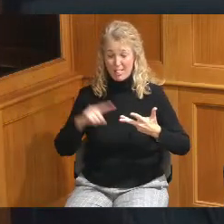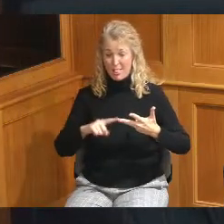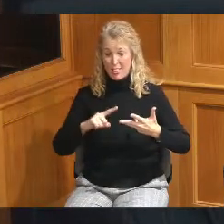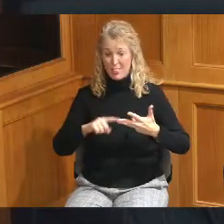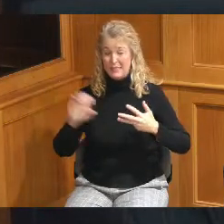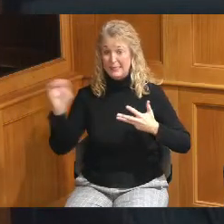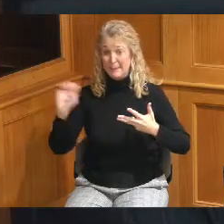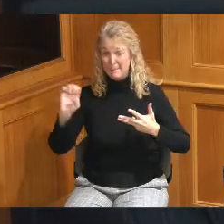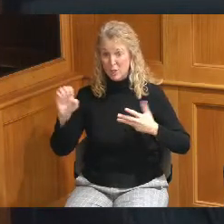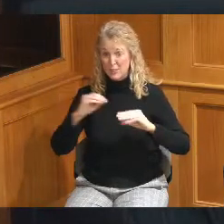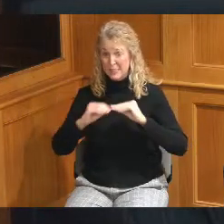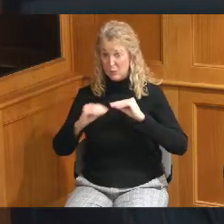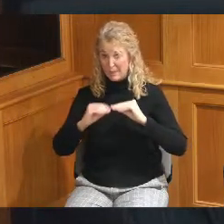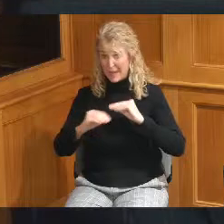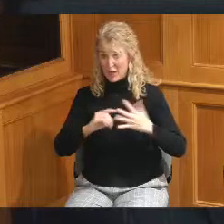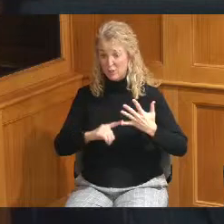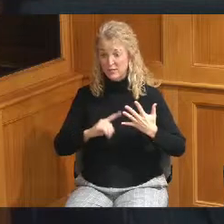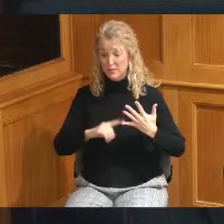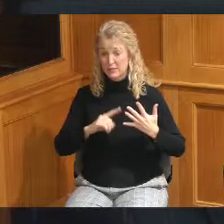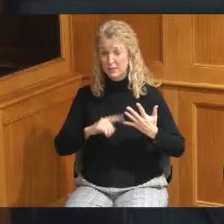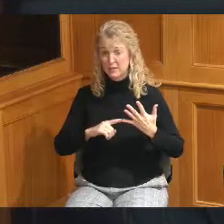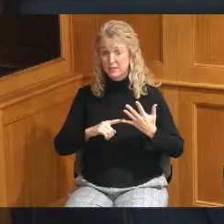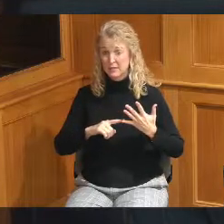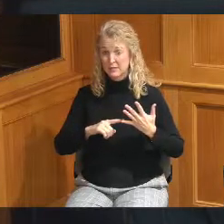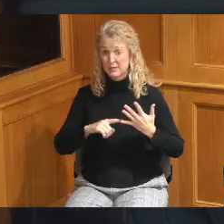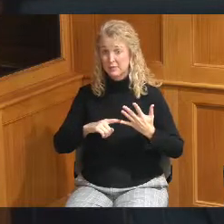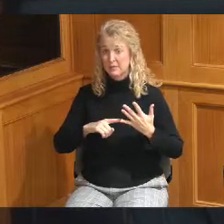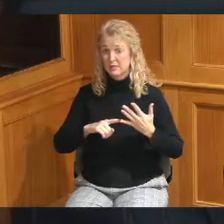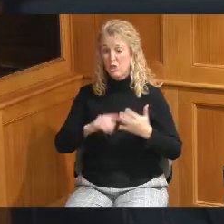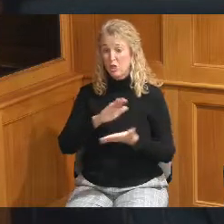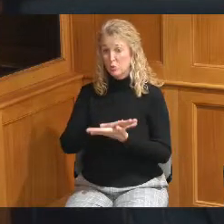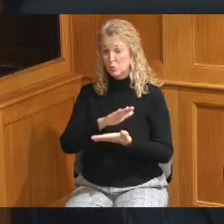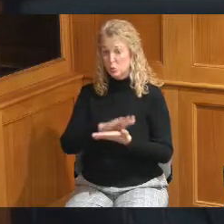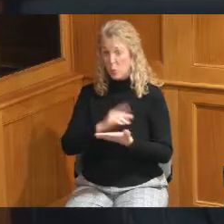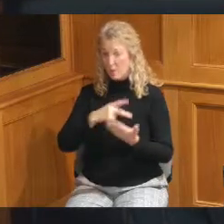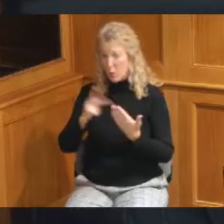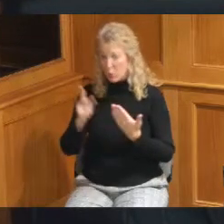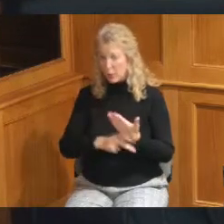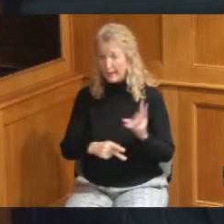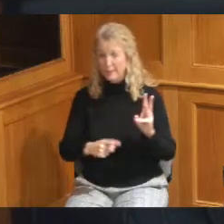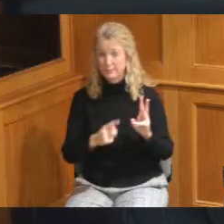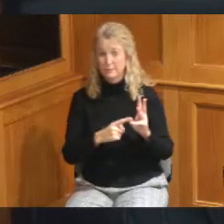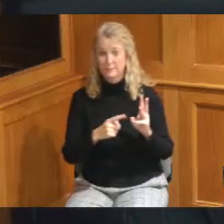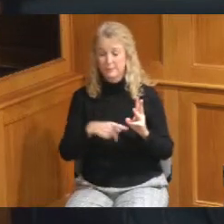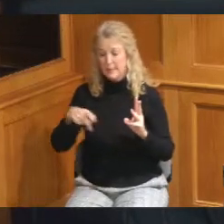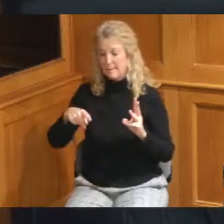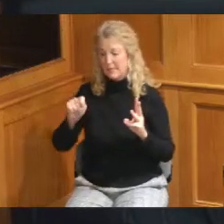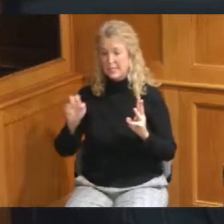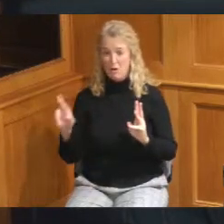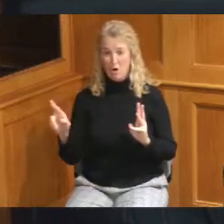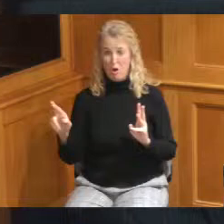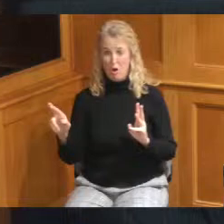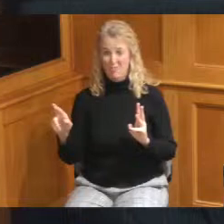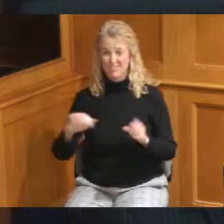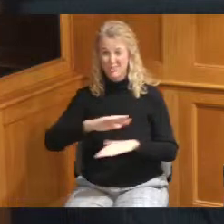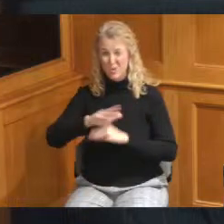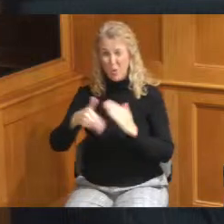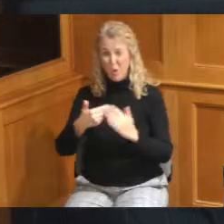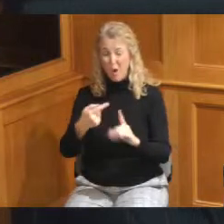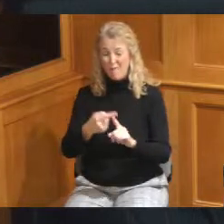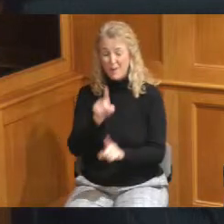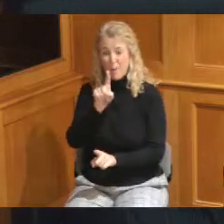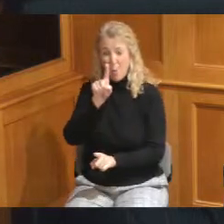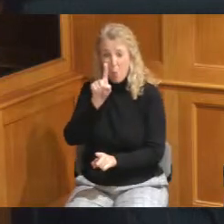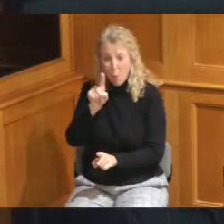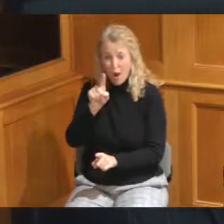for emergency repairs, it pays the pilot program to the schools, and then it pays the PTR. So those are the obligations of this fund